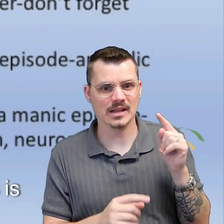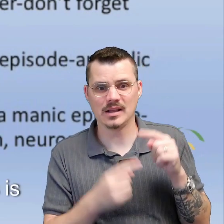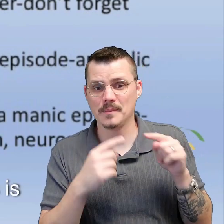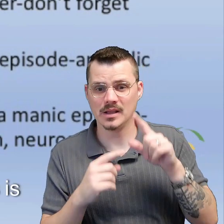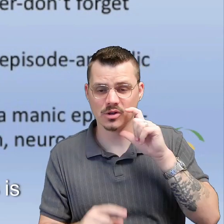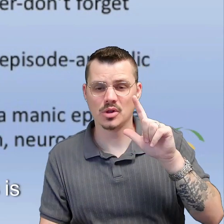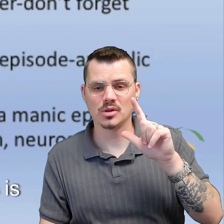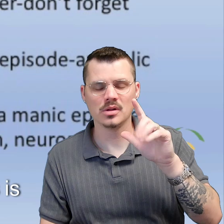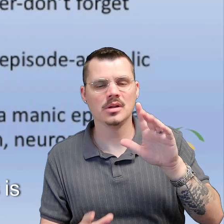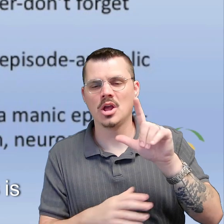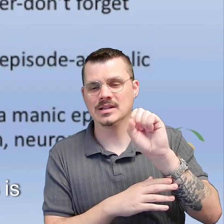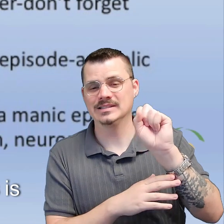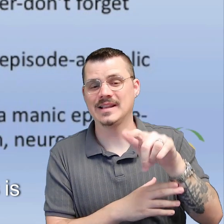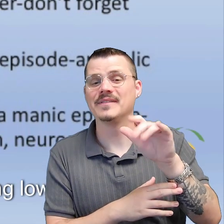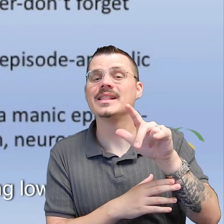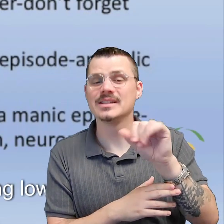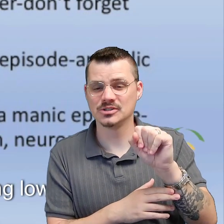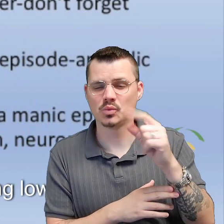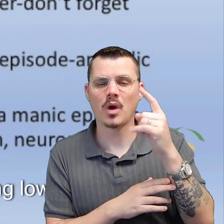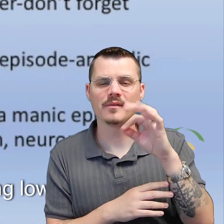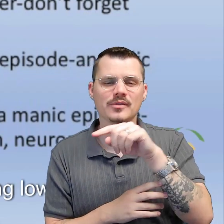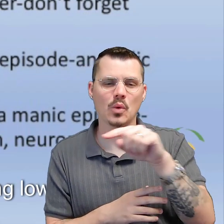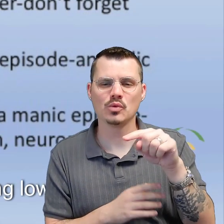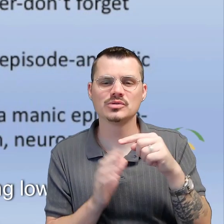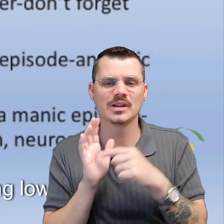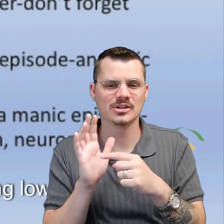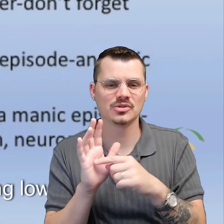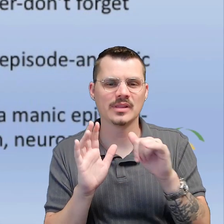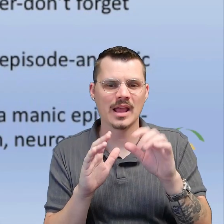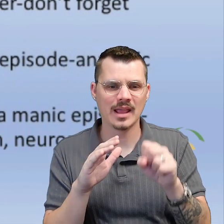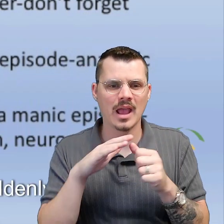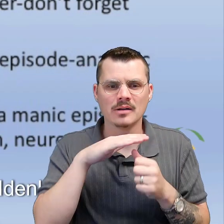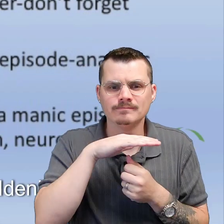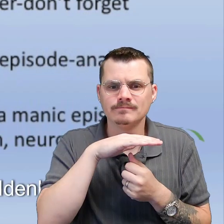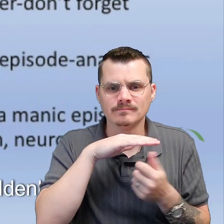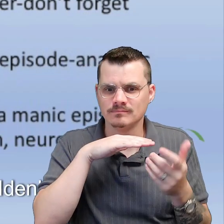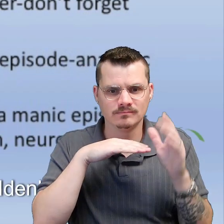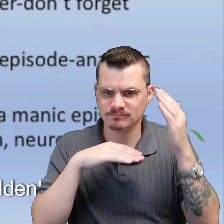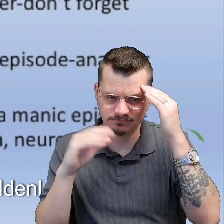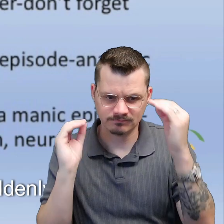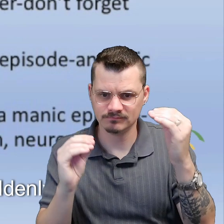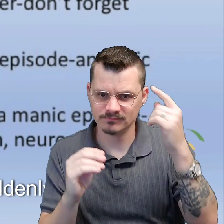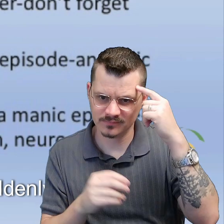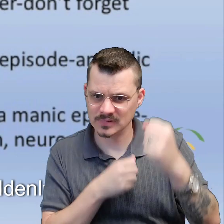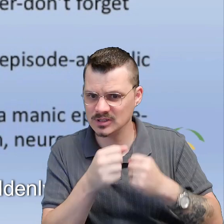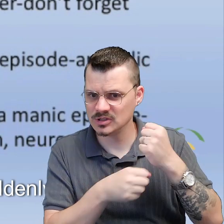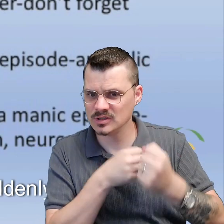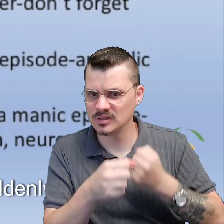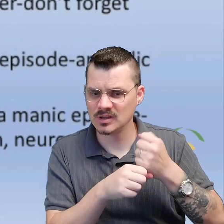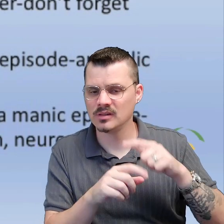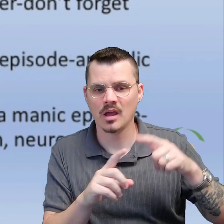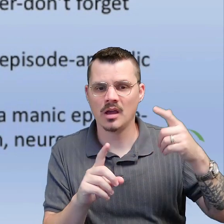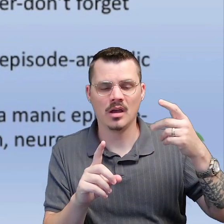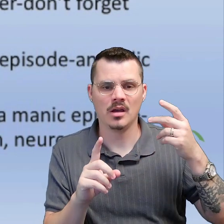because syphilis is one of those conditions that can be lying low in a person's body for decades and